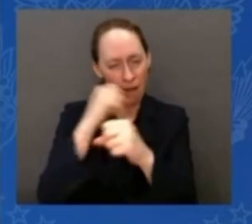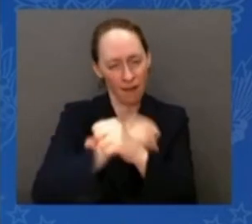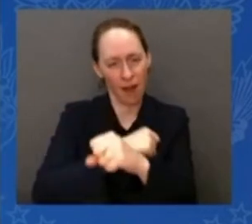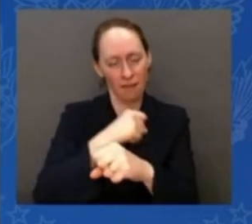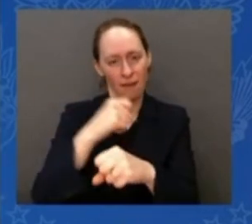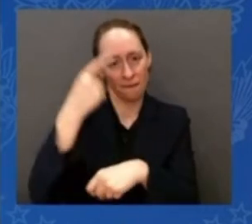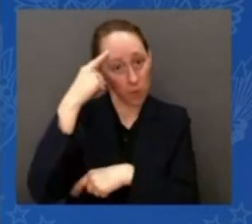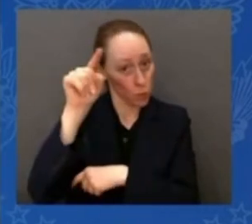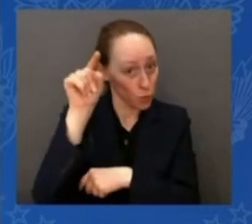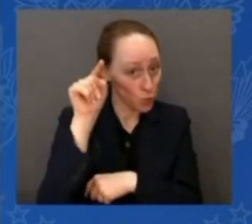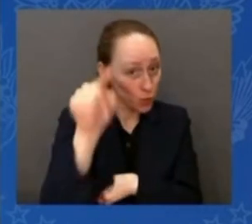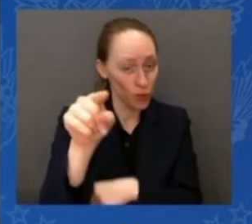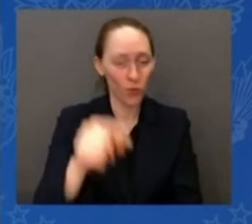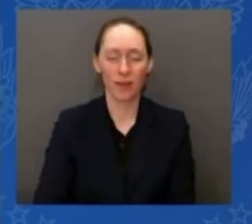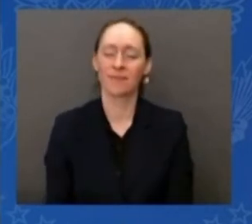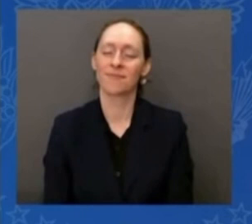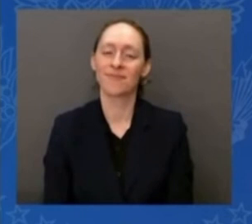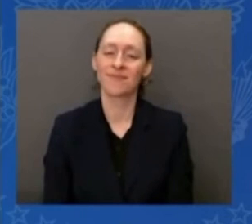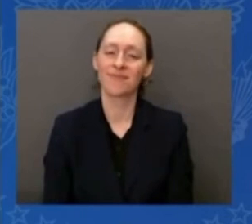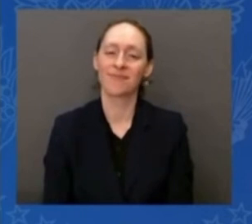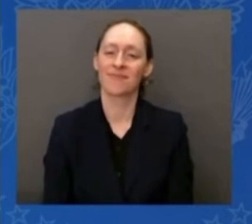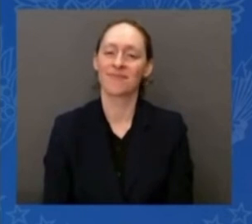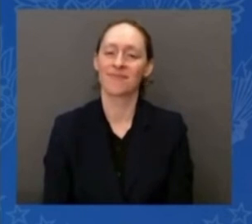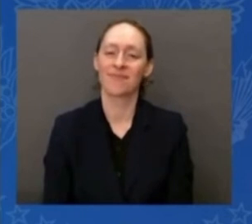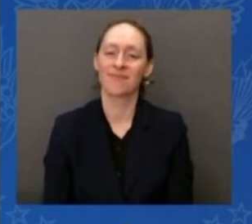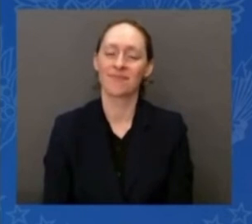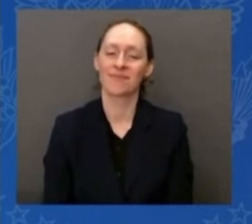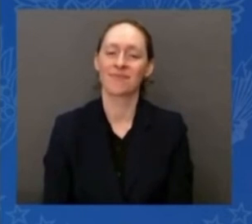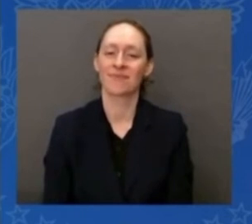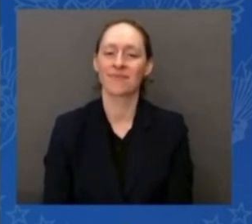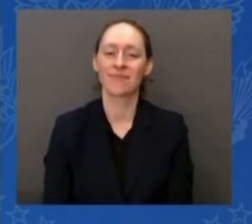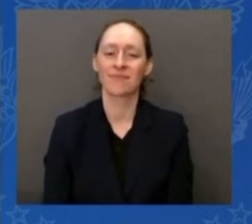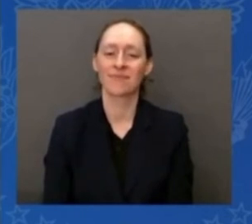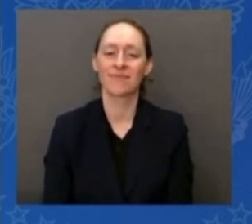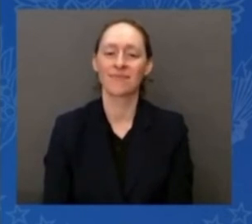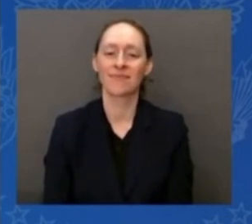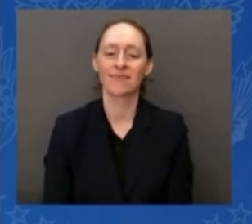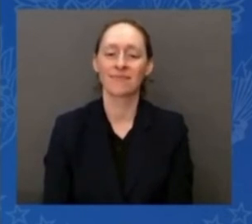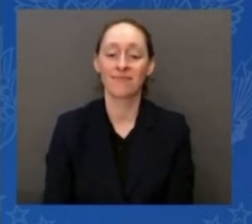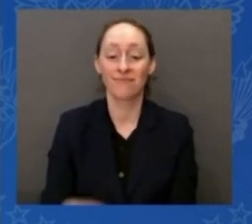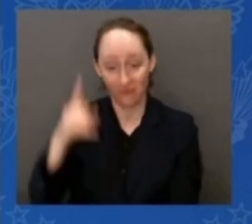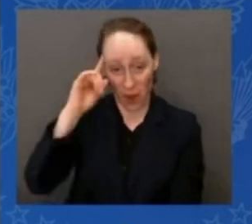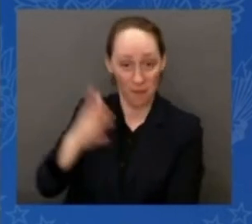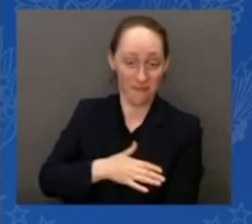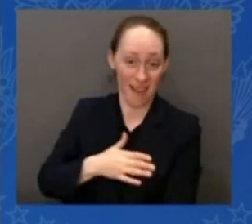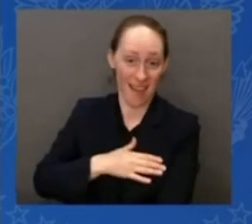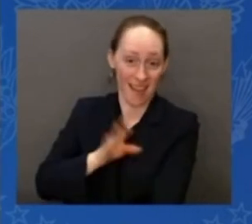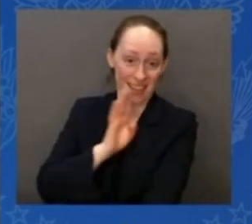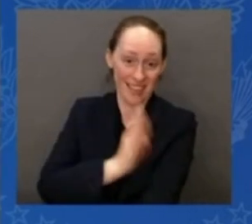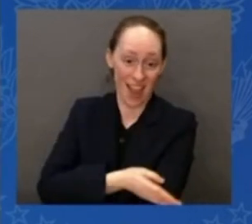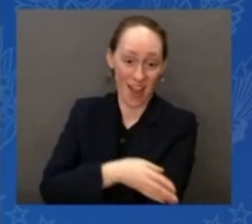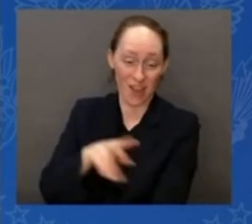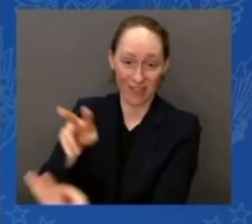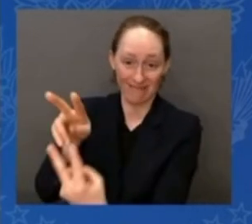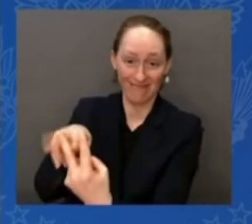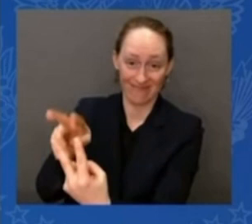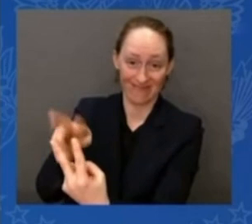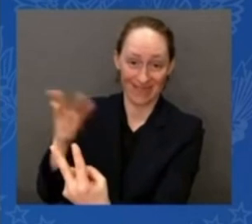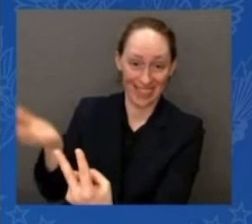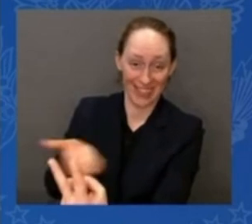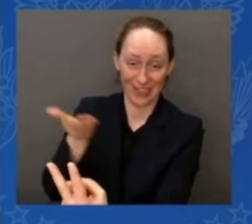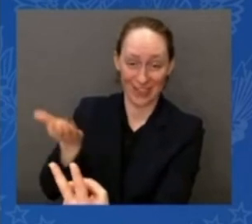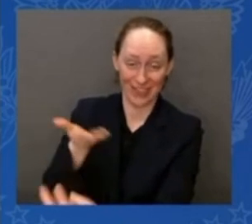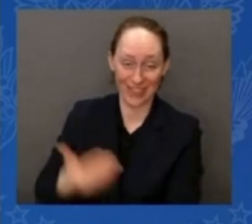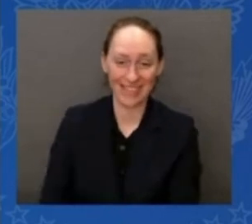And to my daughters, my babes, who are here, thank you for the love, for missing class to be